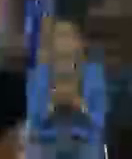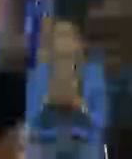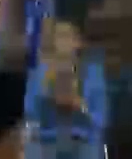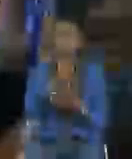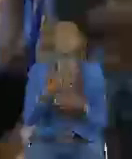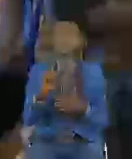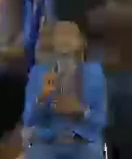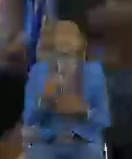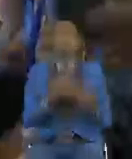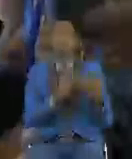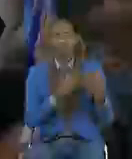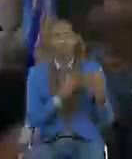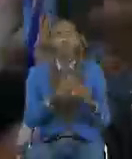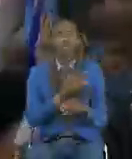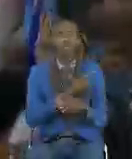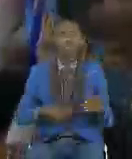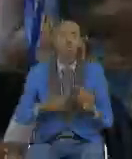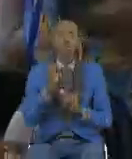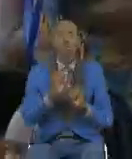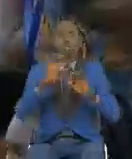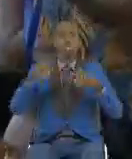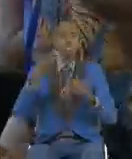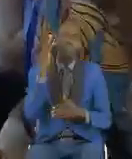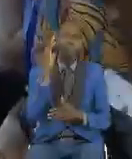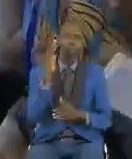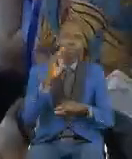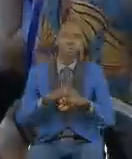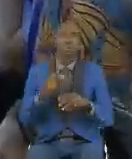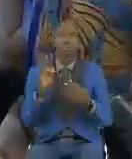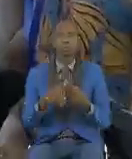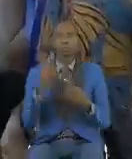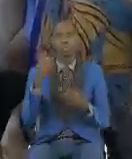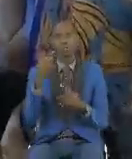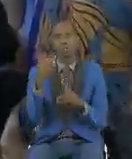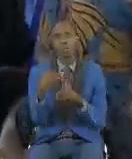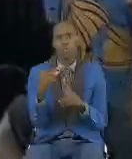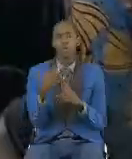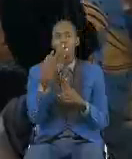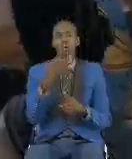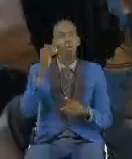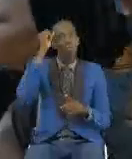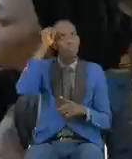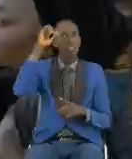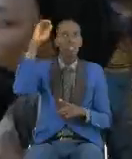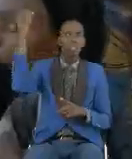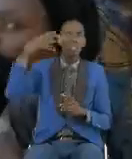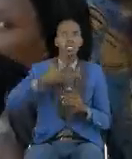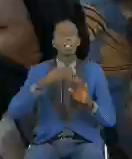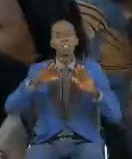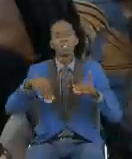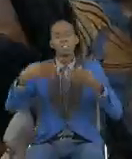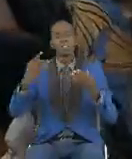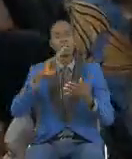which gave testimony unto the word of his grace, and granted signs